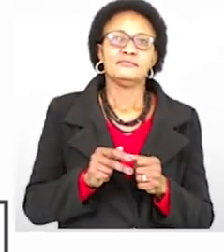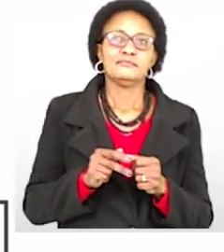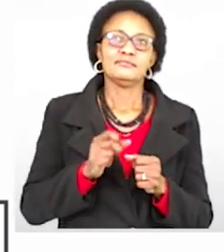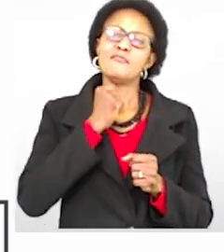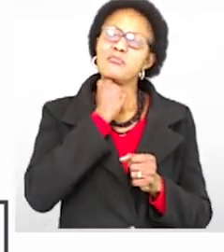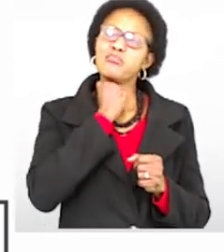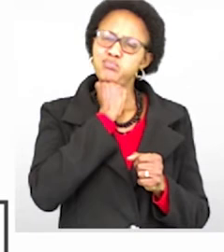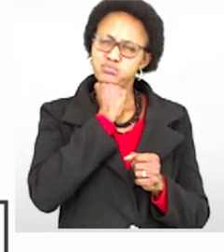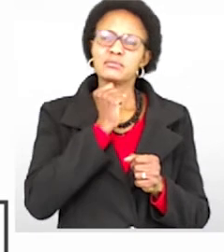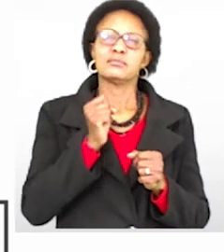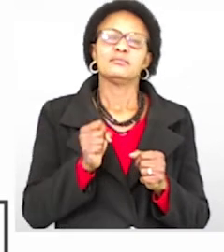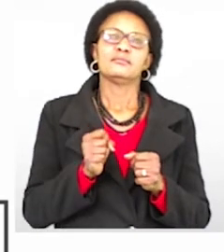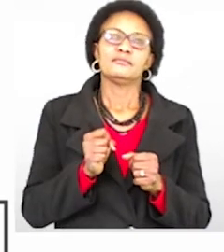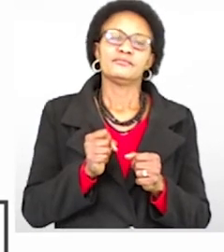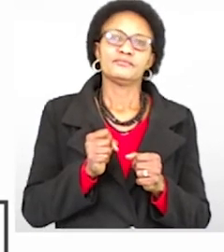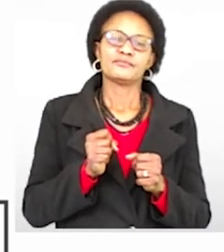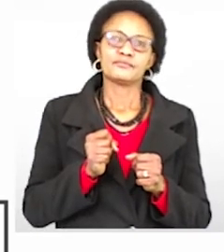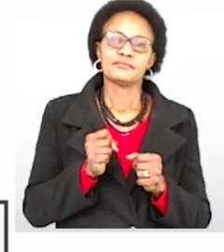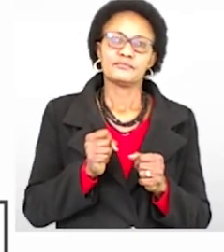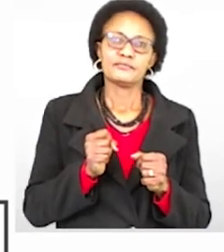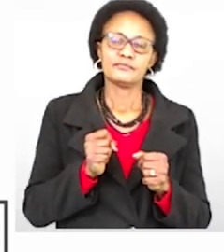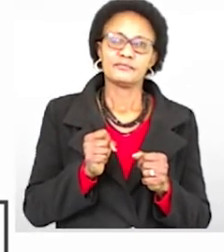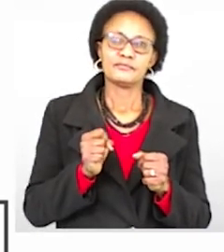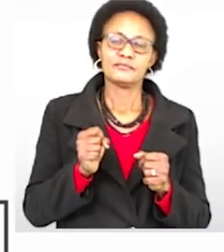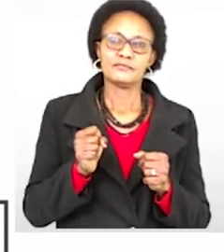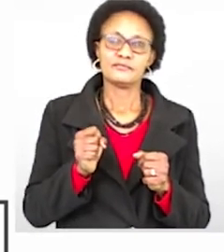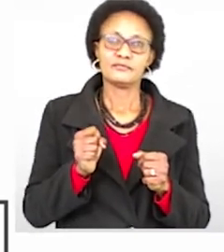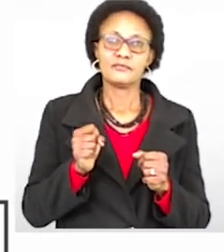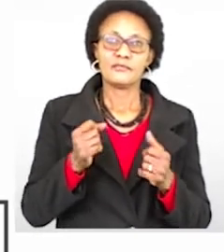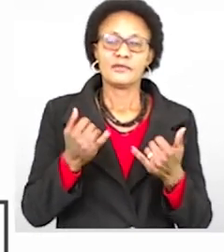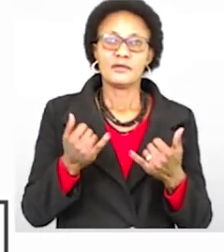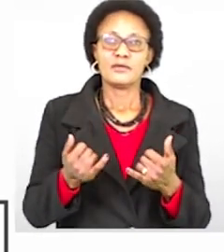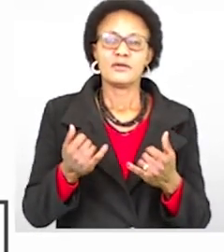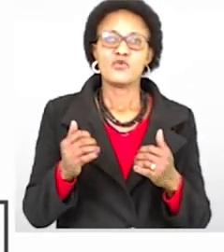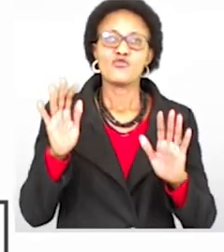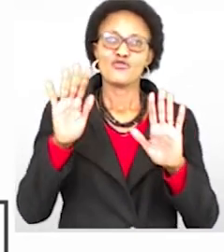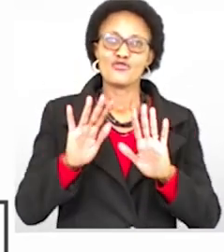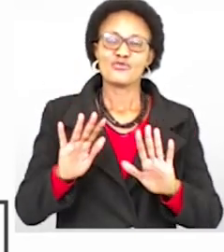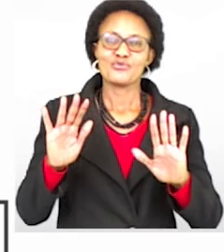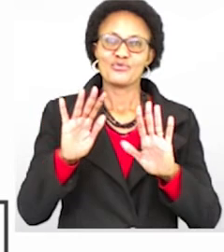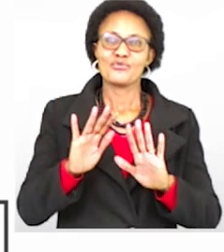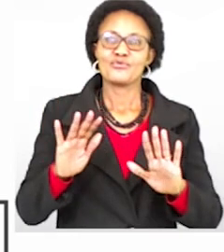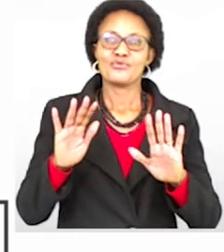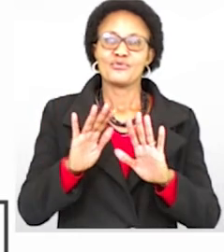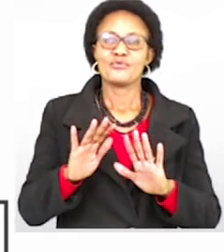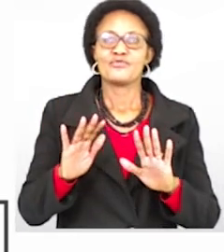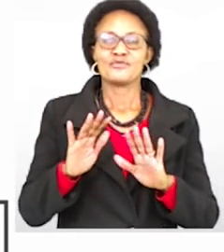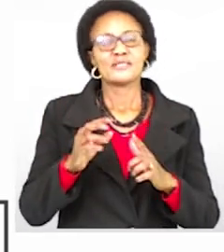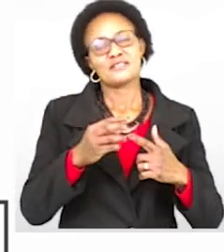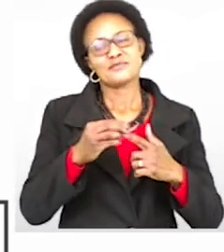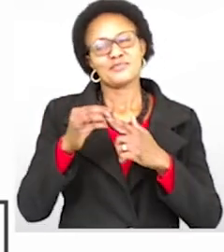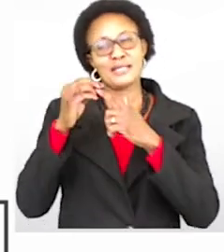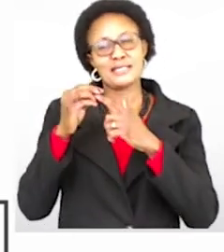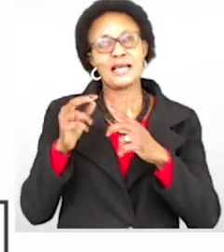What I'd like you to do, my dear children, is you are going to color in this special train.